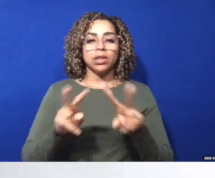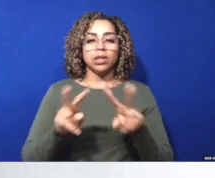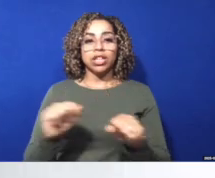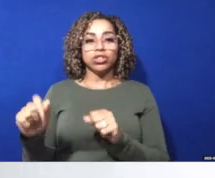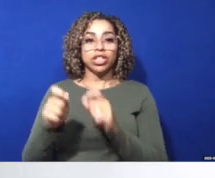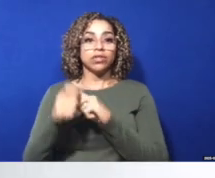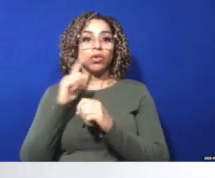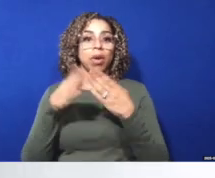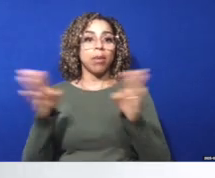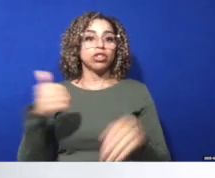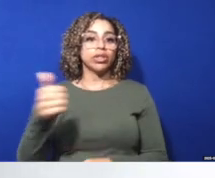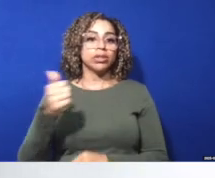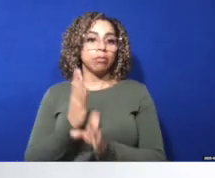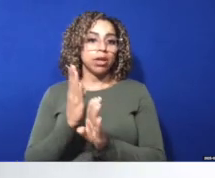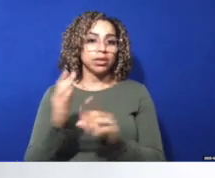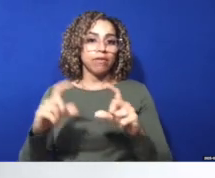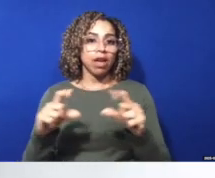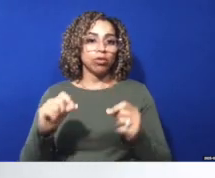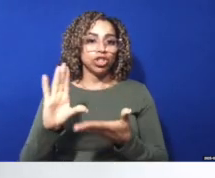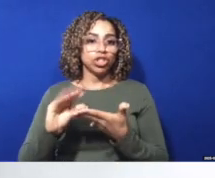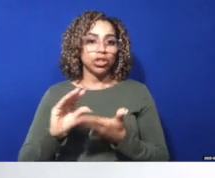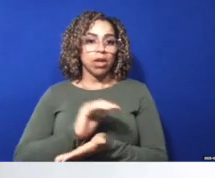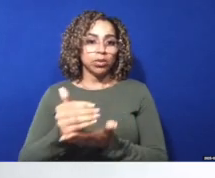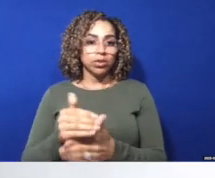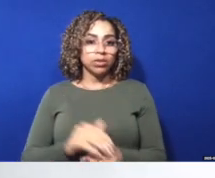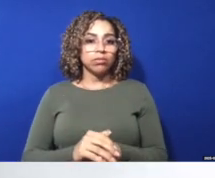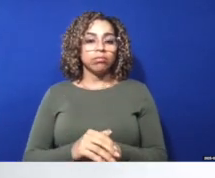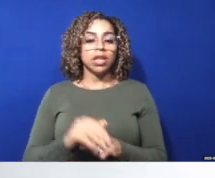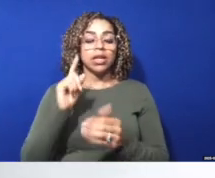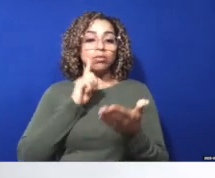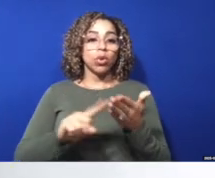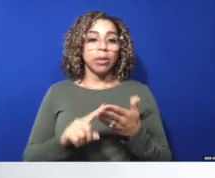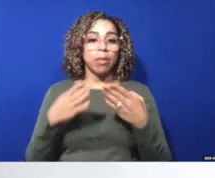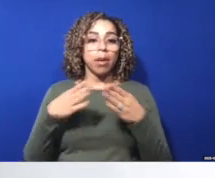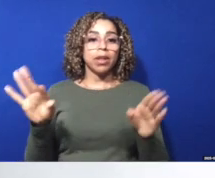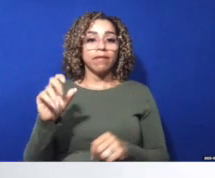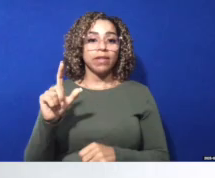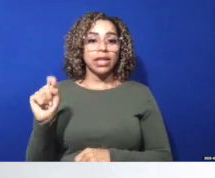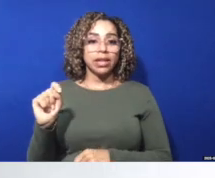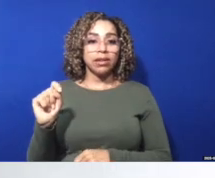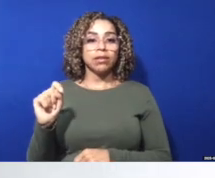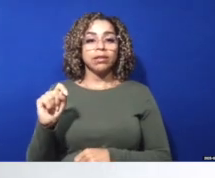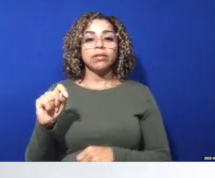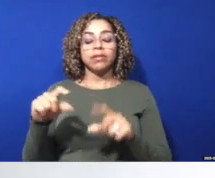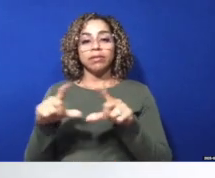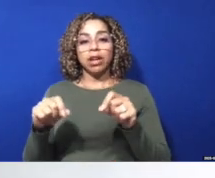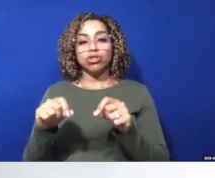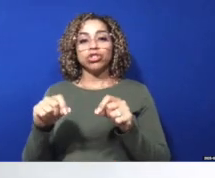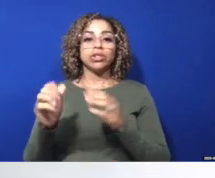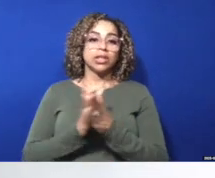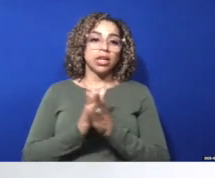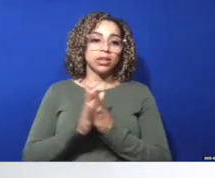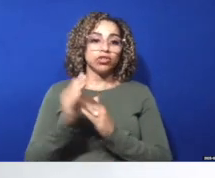exploring public fleet voucher incentive structure and criteria, establishing CARB truck testing requirements for HVIP